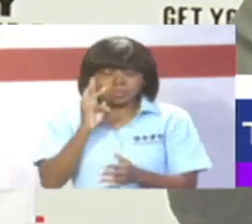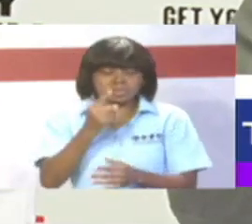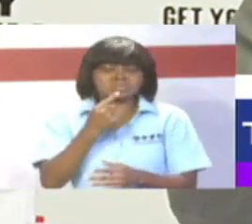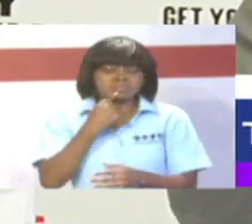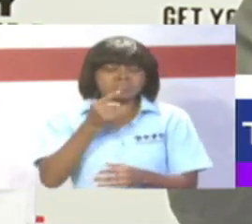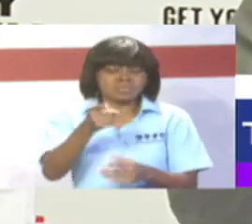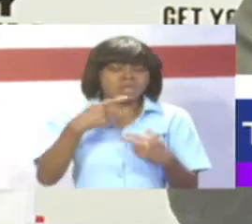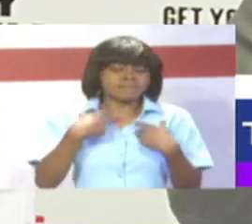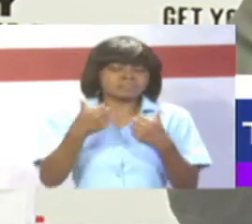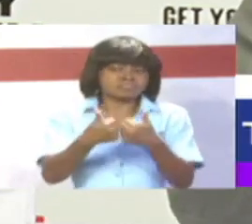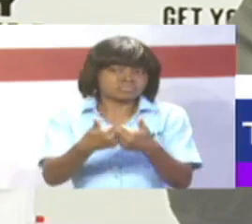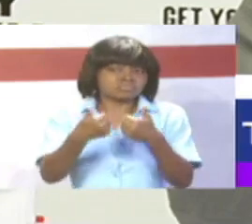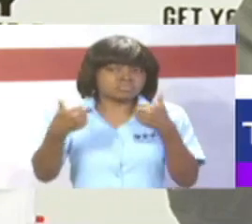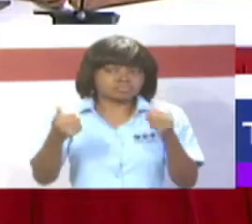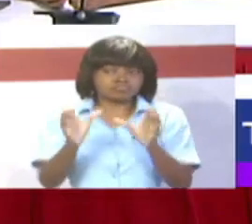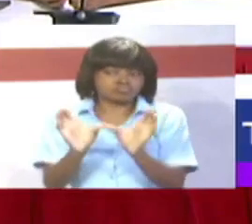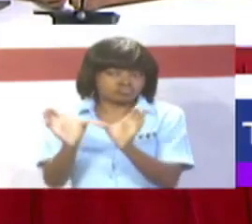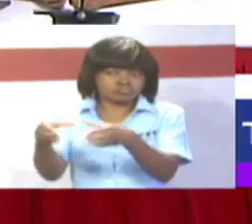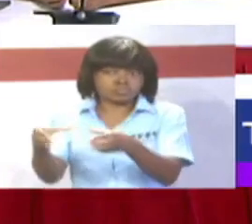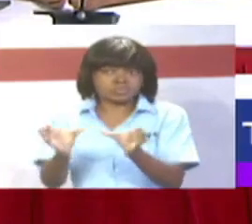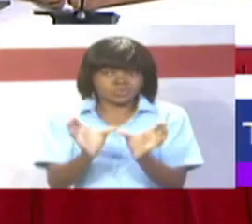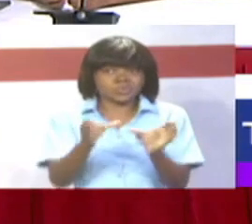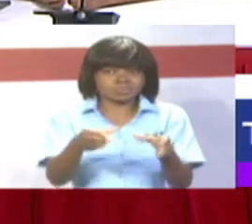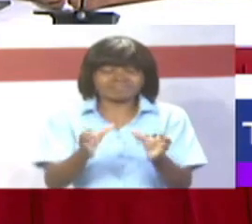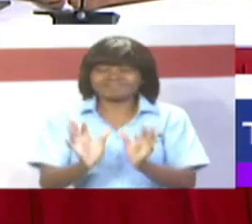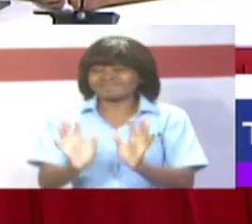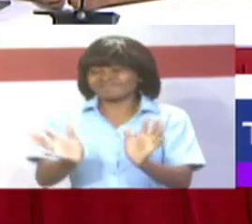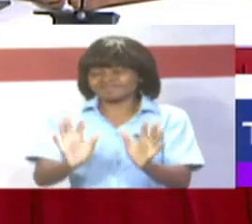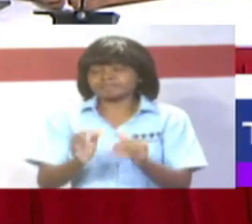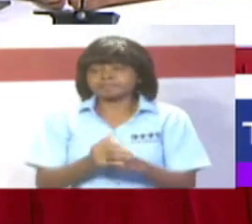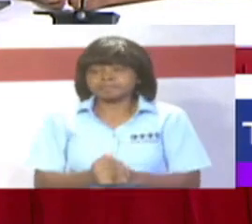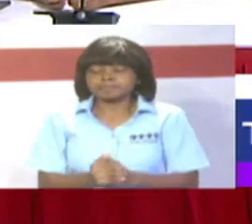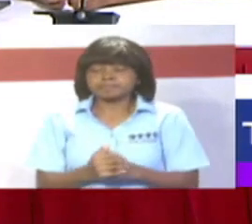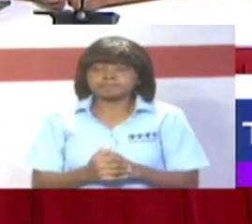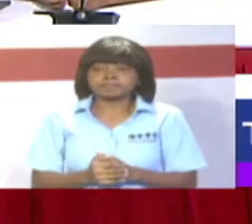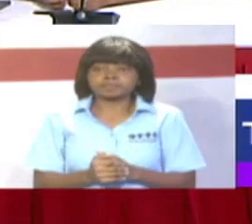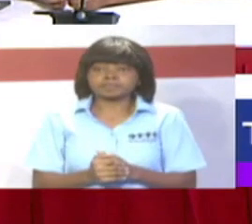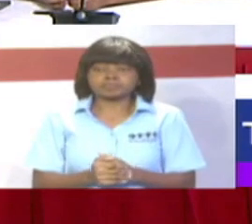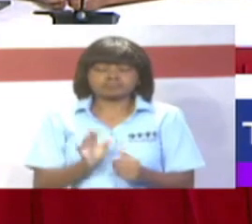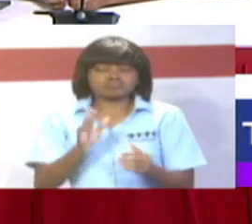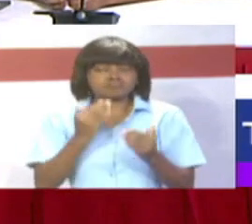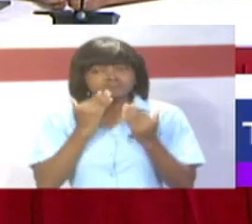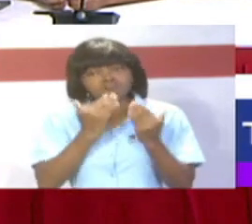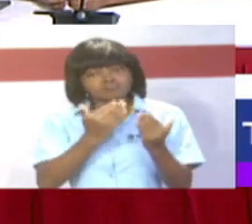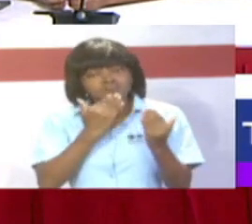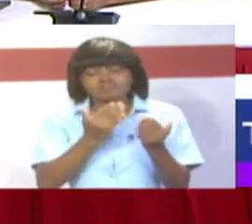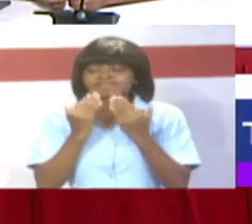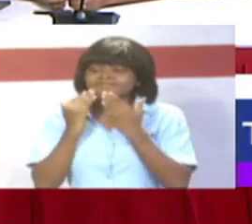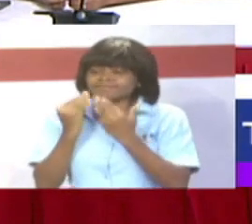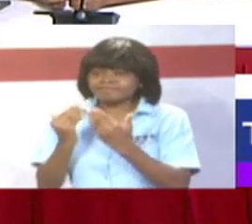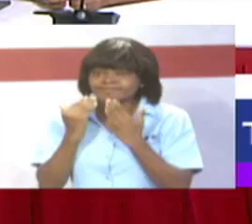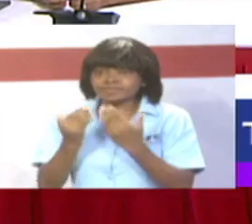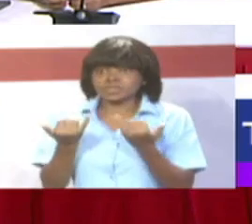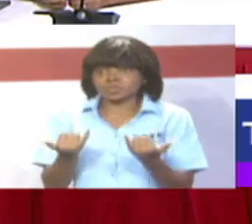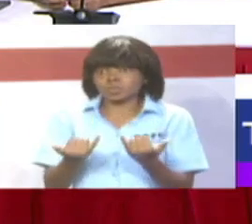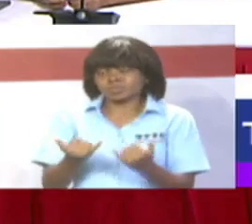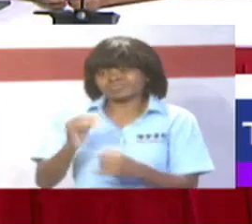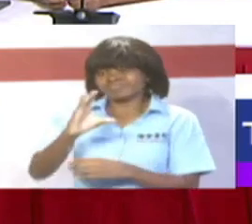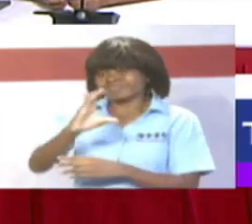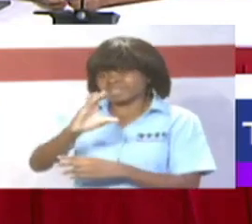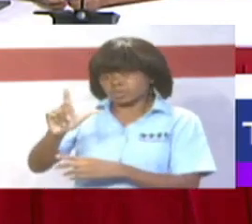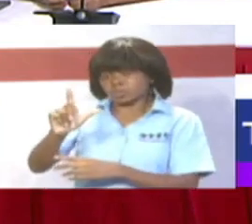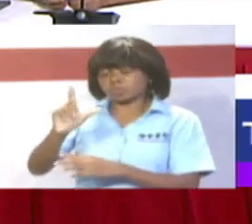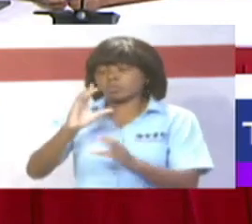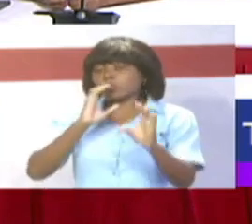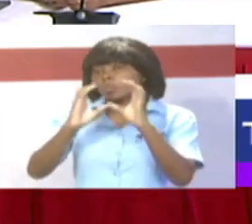Dr. Hines. We now go to CL Communications. We're ready for your questions. Good morning, Natalie Singh, Caribbean